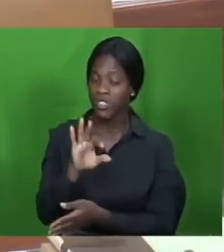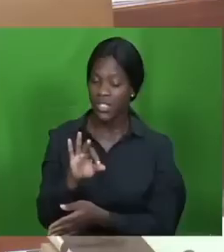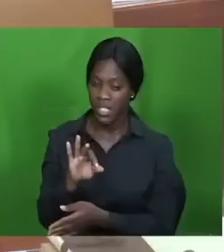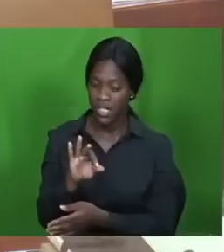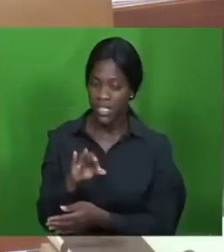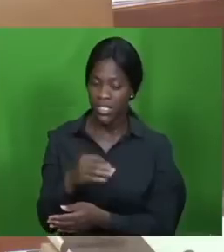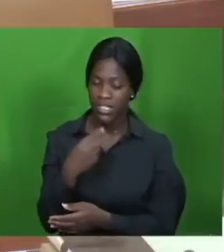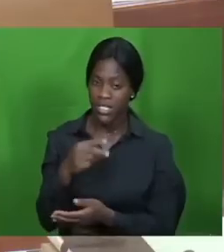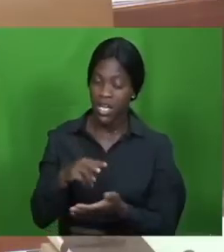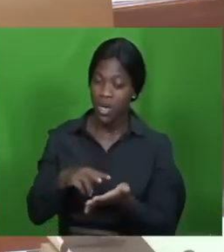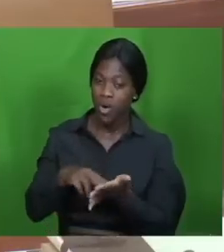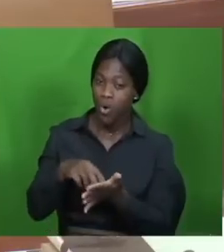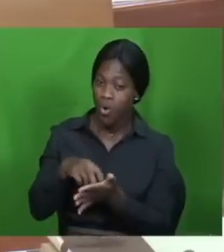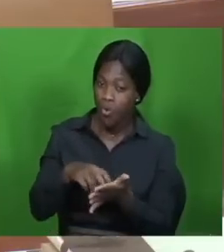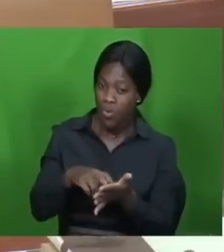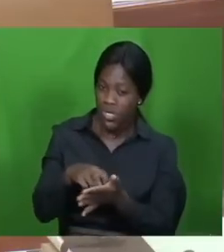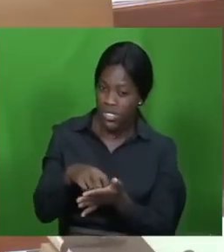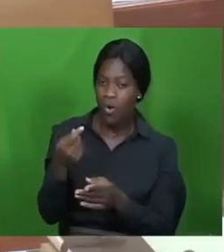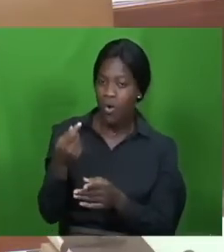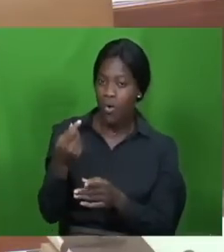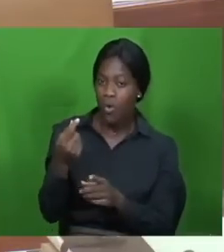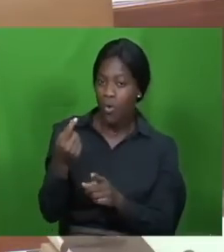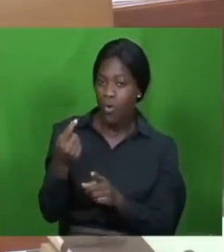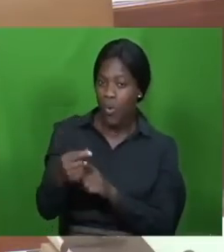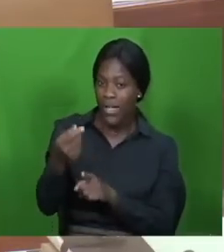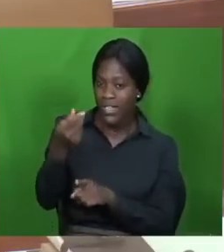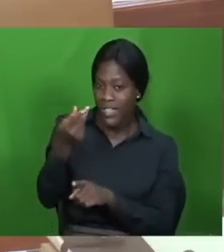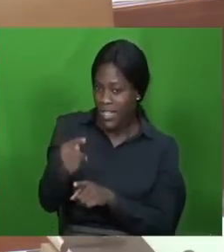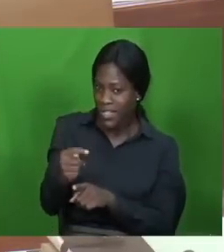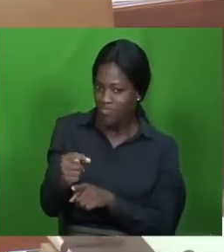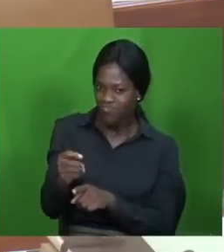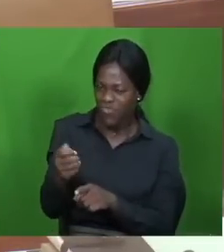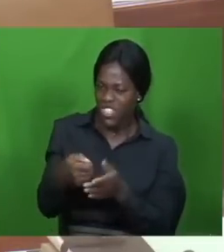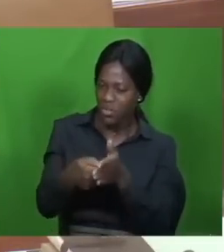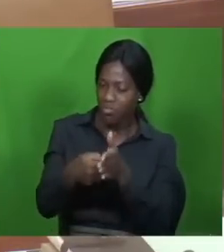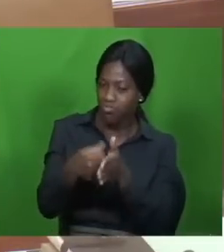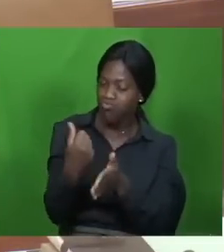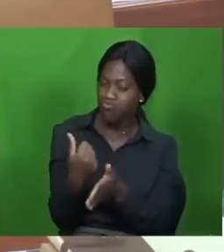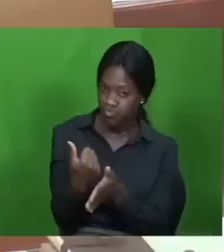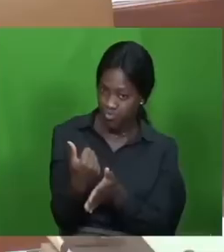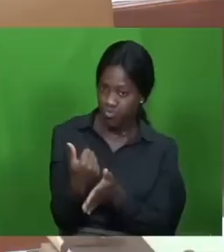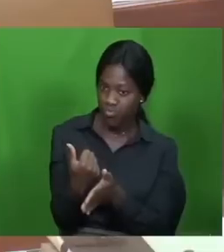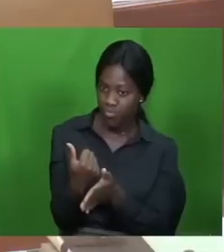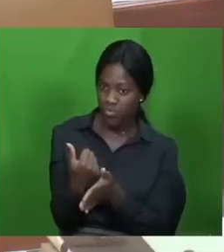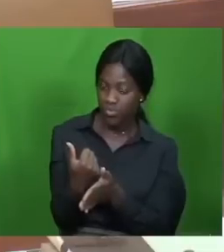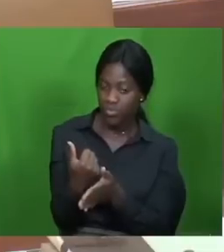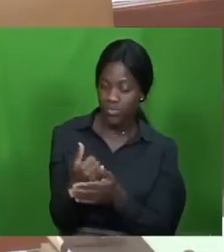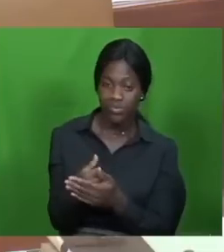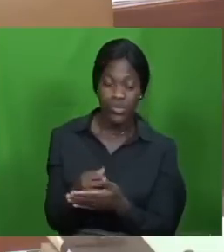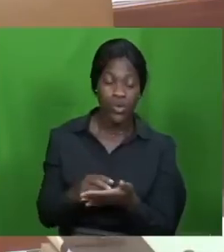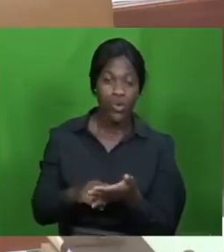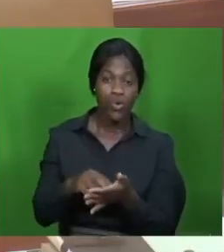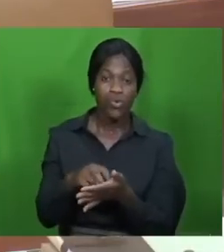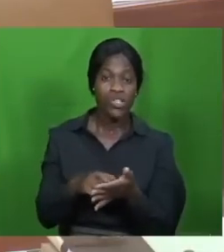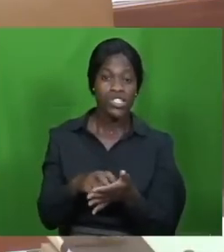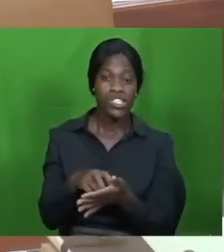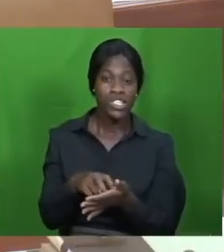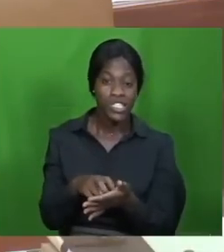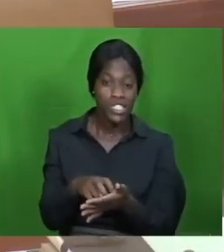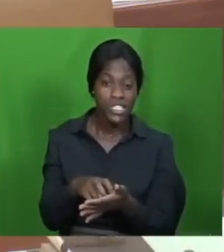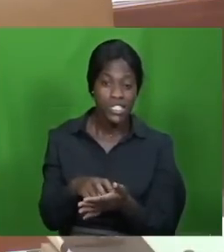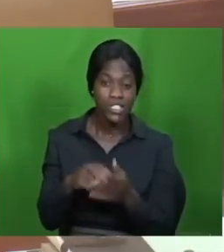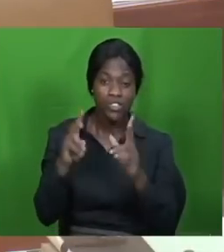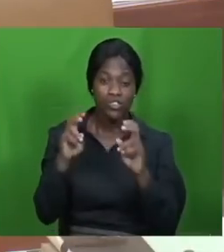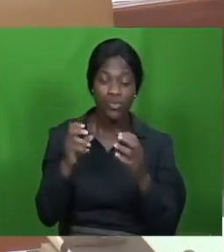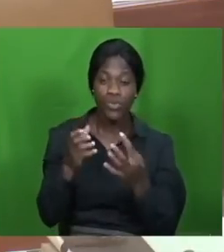Weakness in, the word there must go. Weaknesses declaration regime. That should be the heading. Weakness